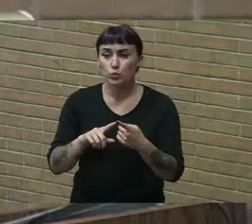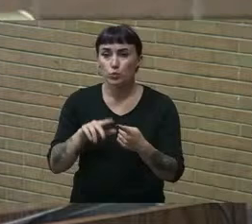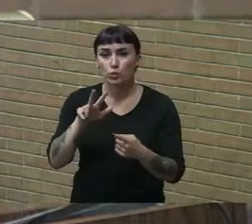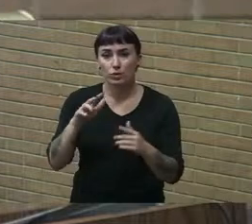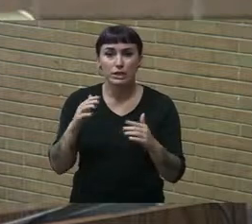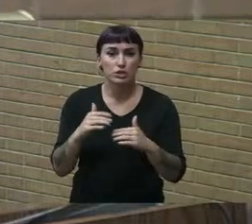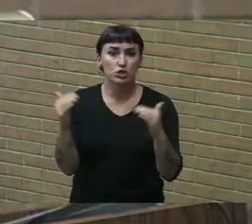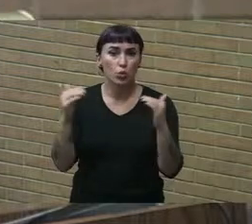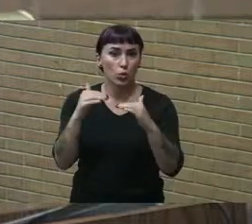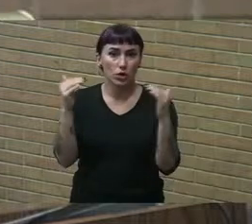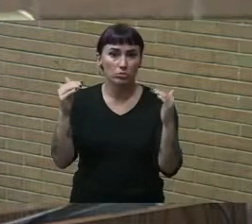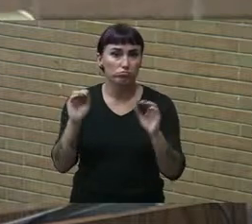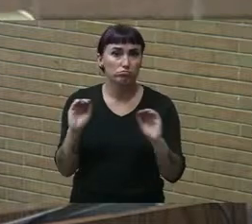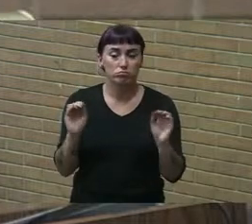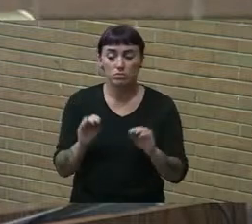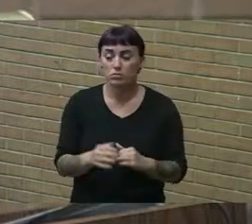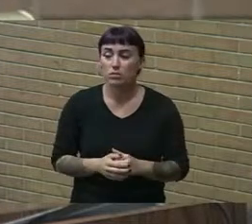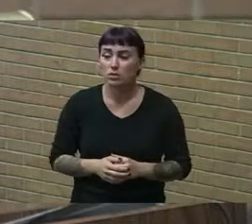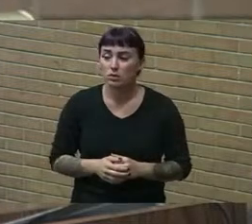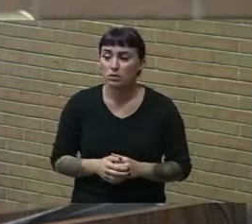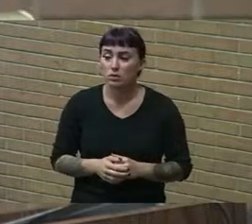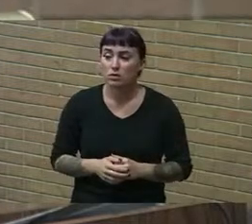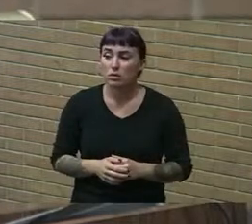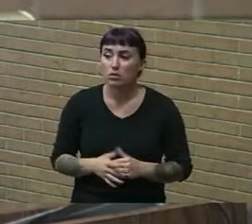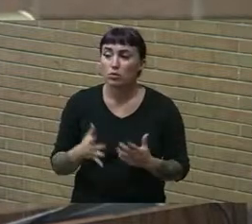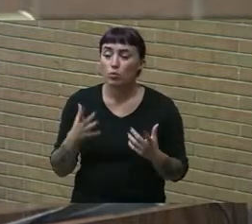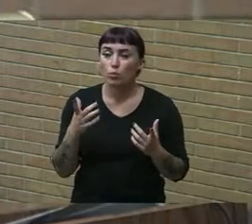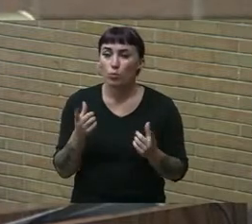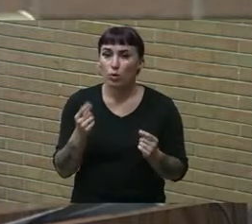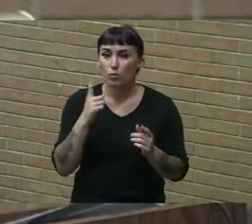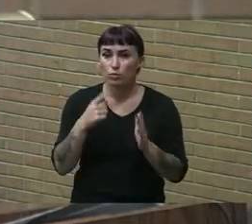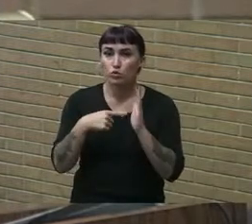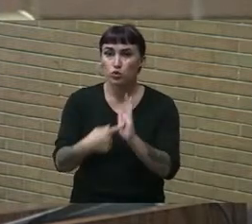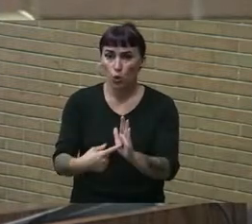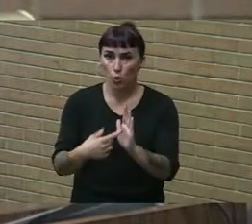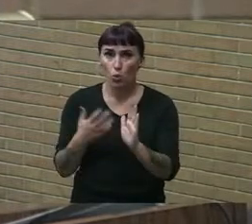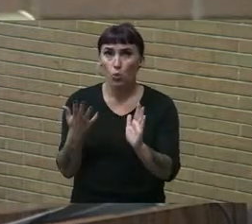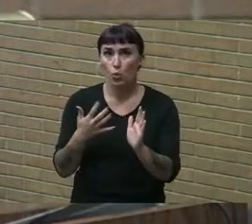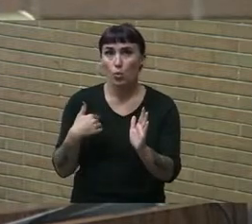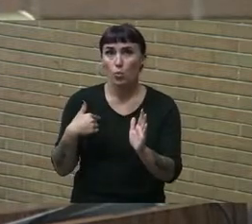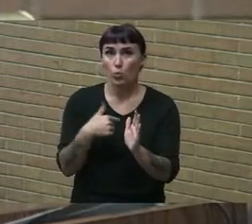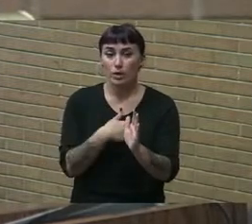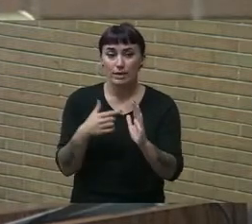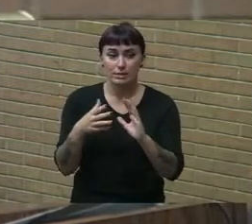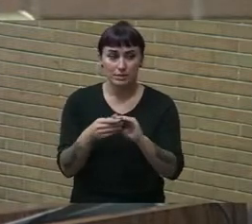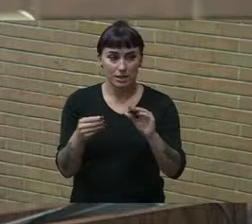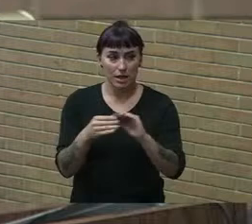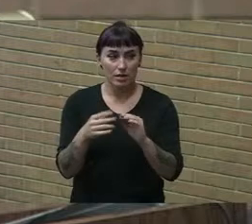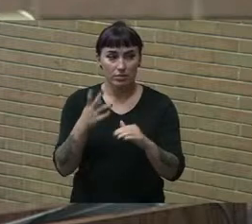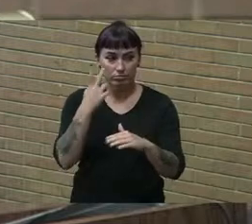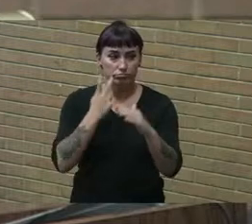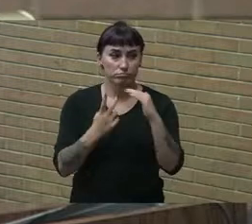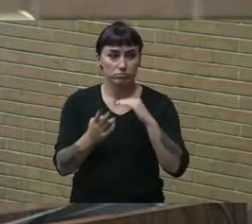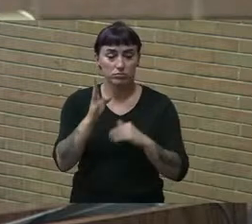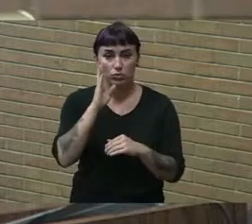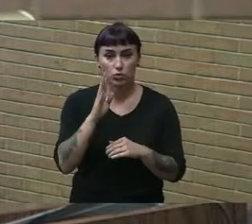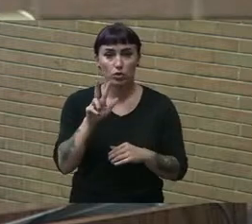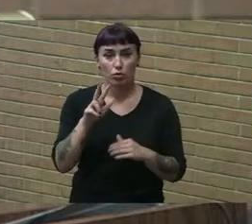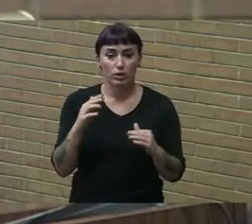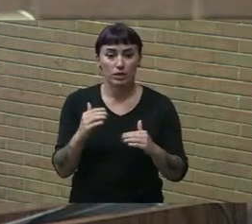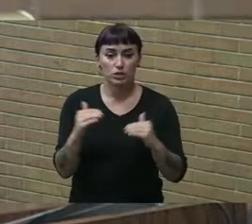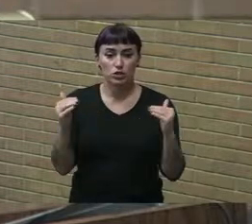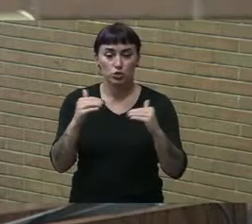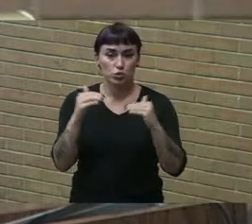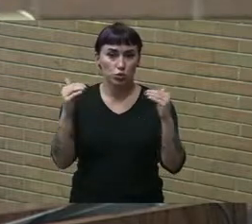3 stories either. But what was shown and what we had said was that we anticipated it would be 3 stories